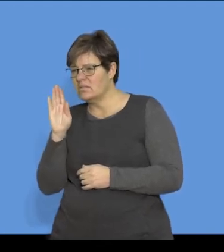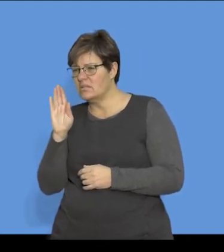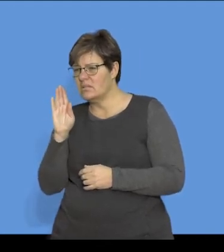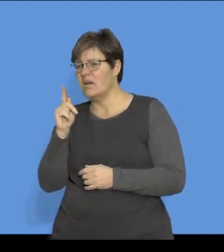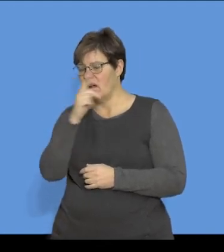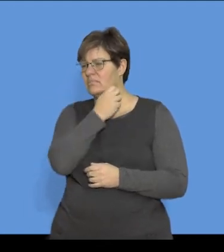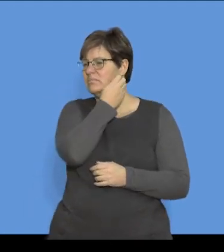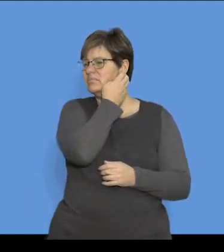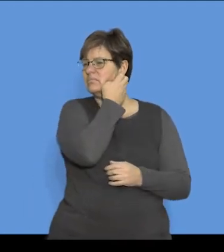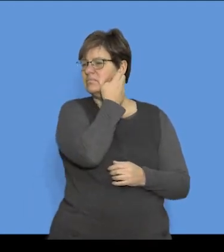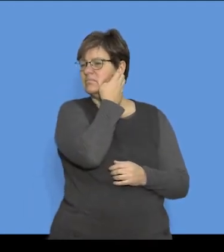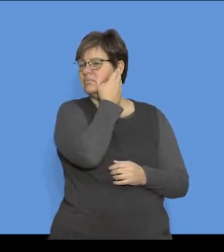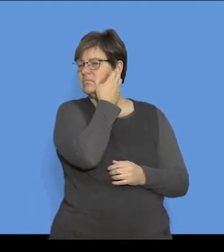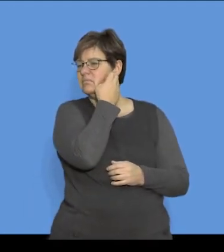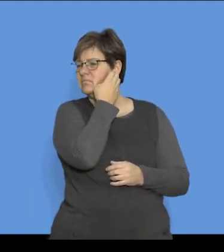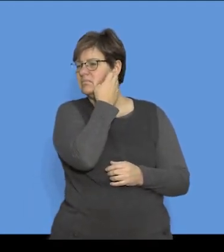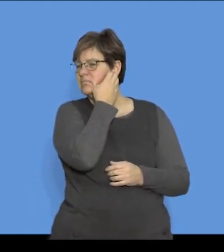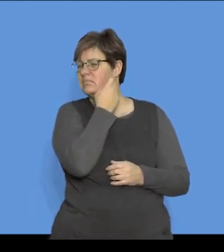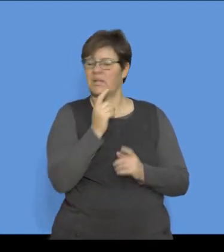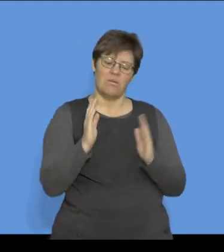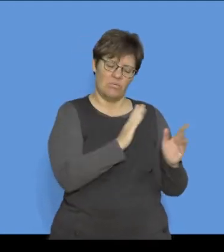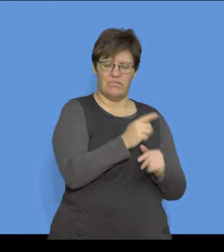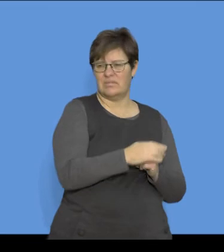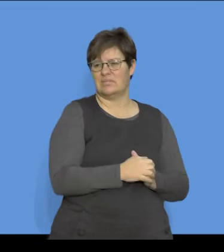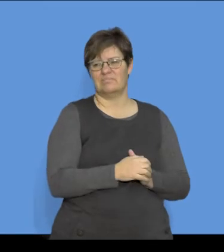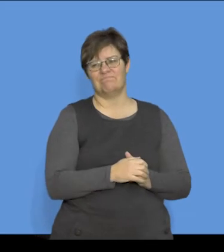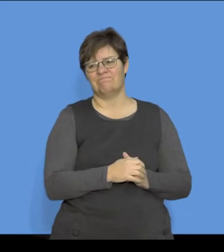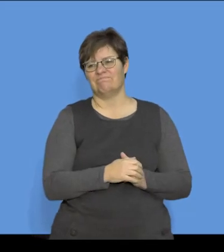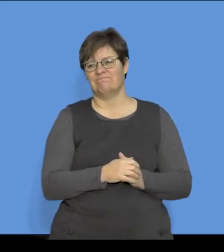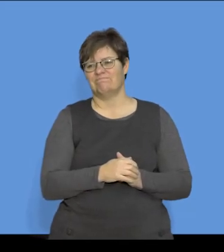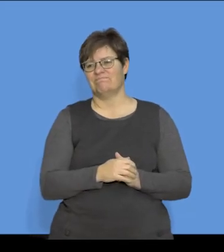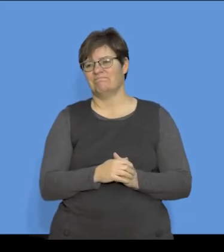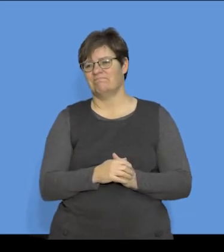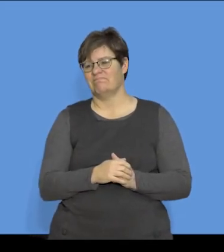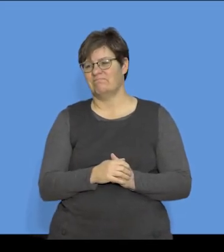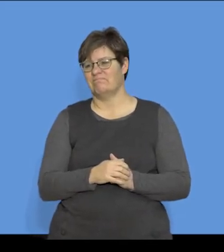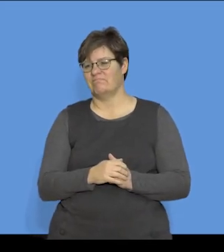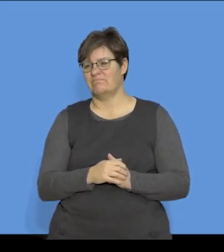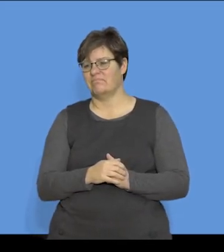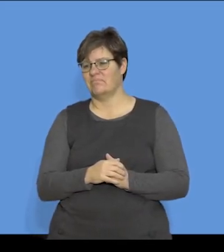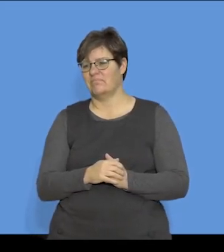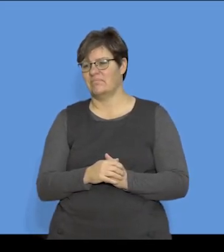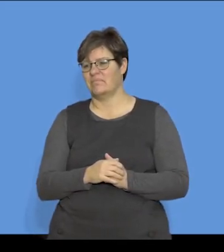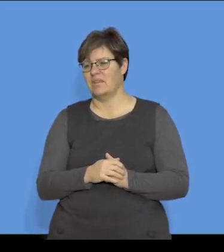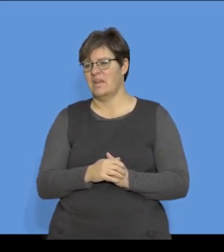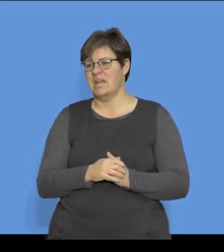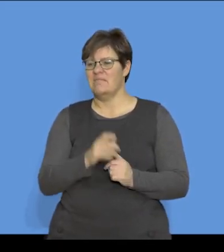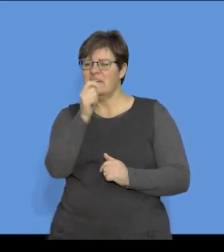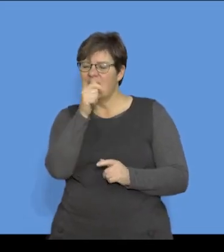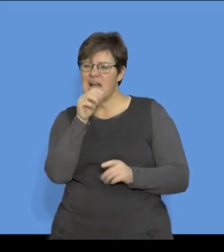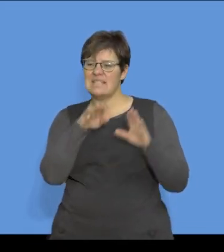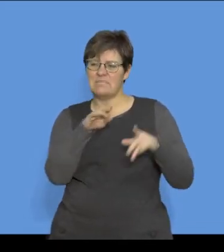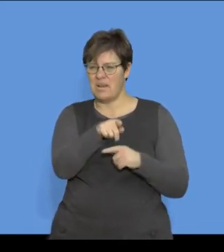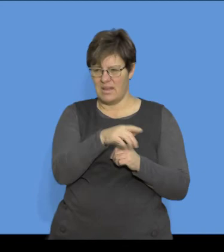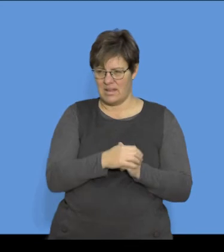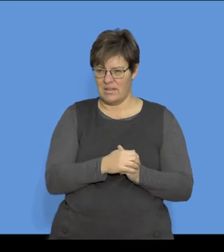goes, yes, there, but it just moves my, yes, let's see. All right, so if I have something like this and I want to try